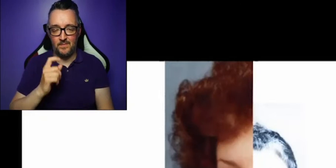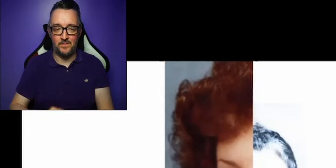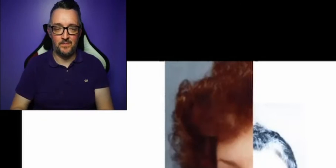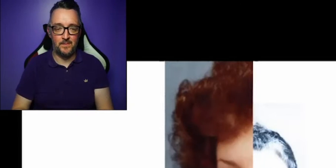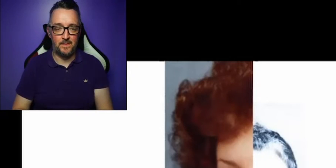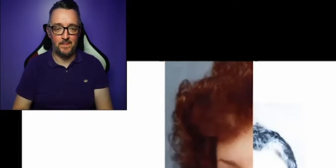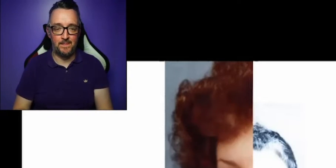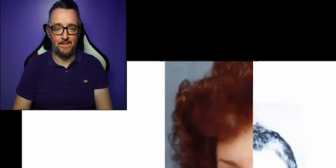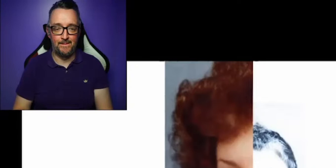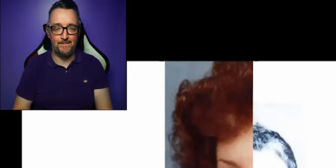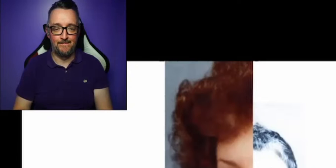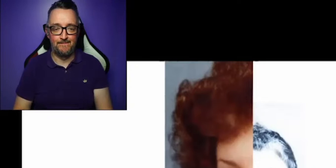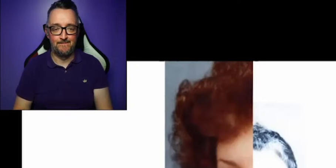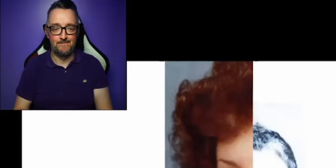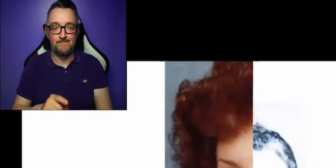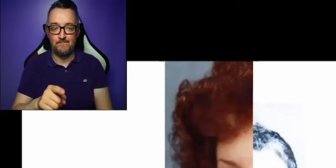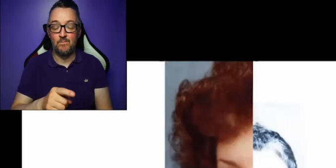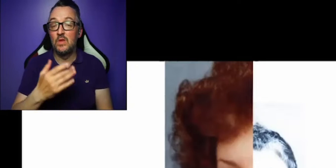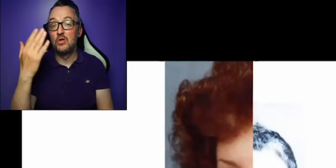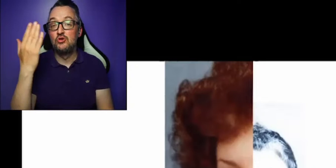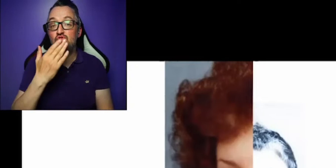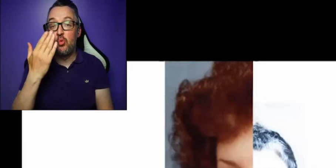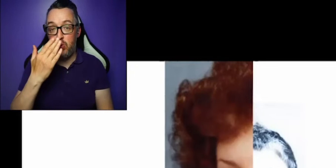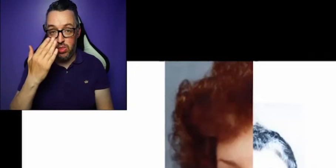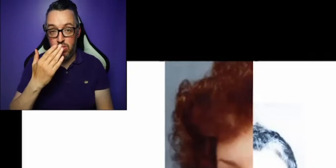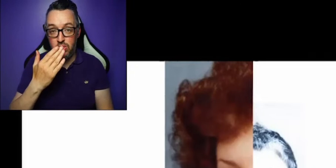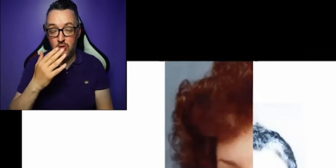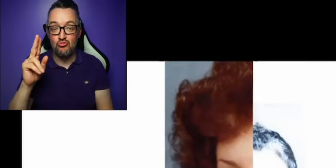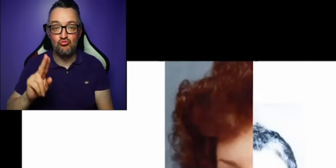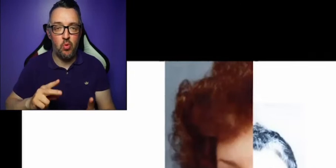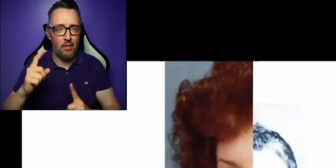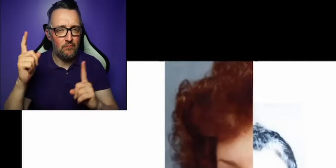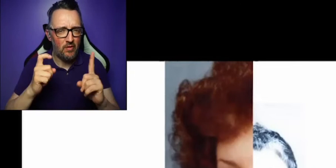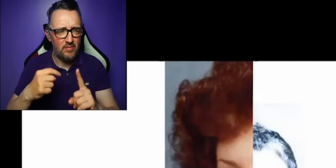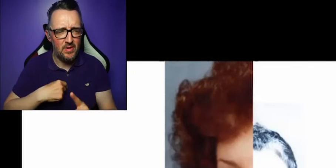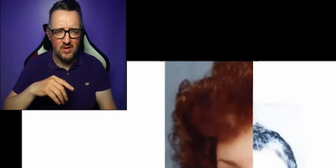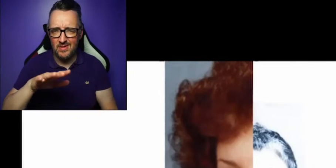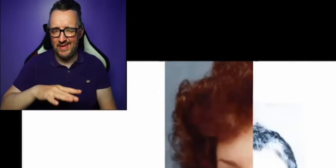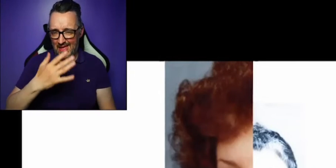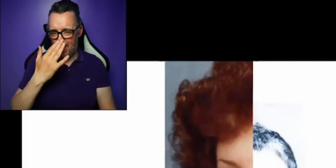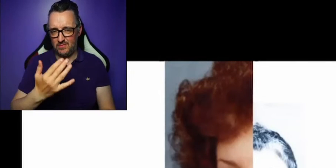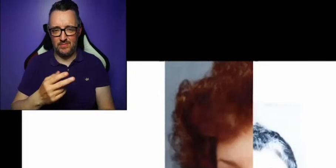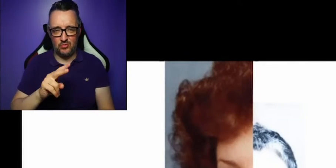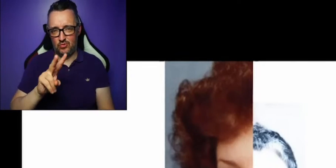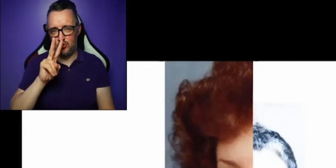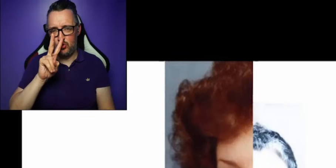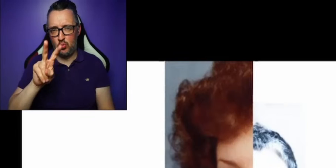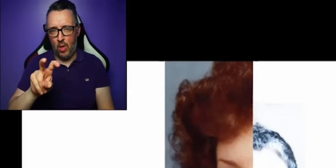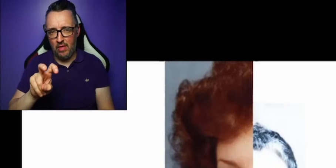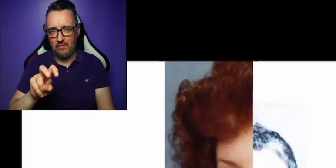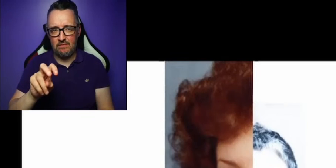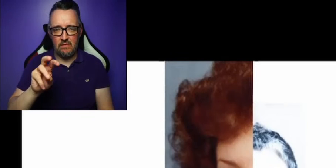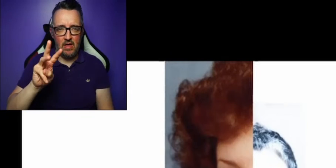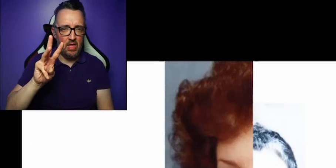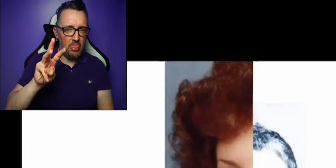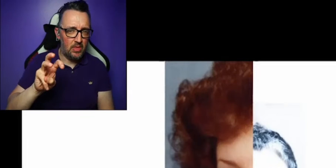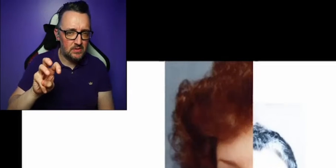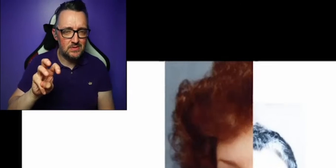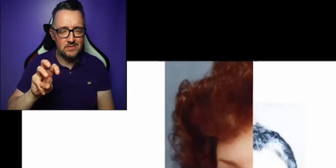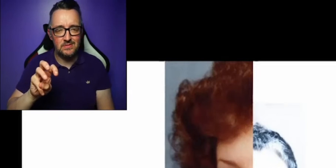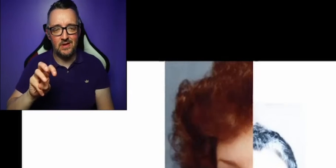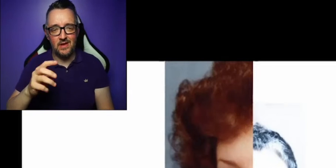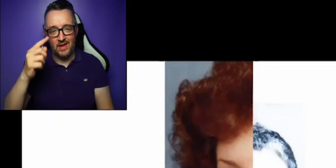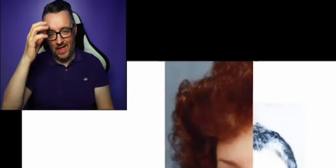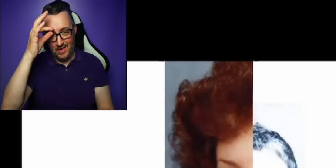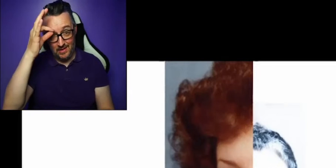And this is so a school photo. Oh, how old was I? Probably, I don't know, 12, 13, with